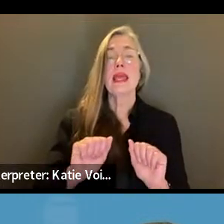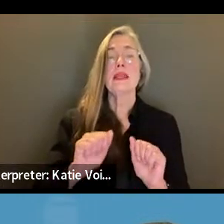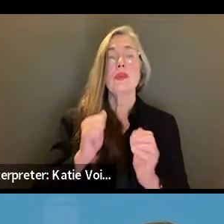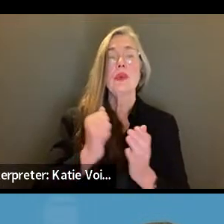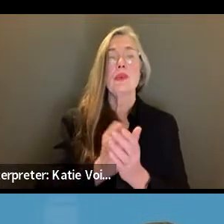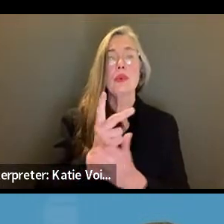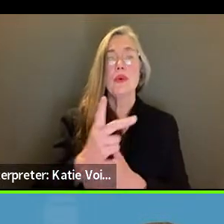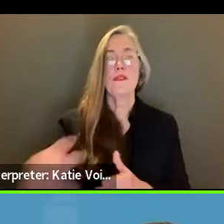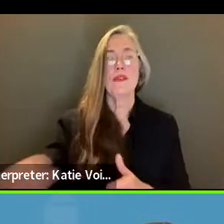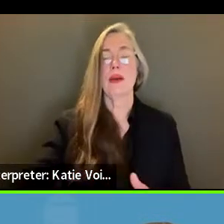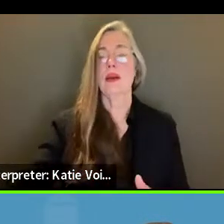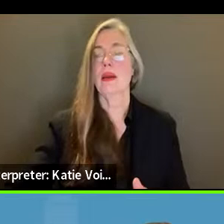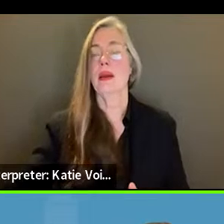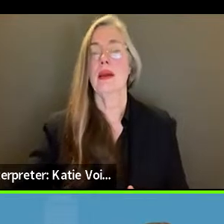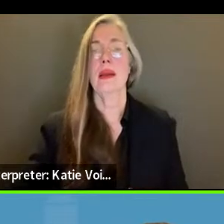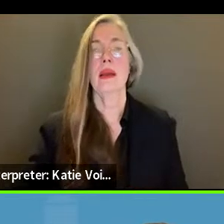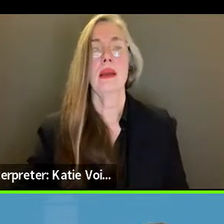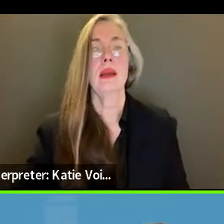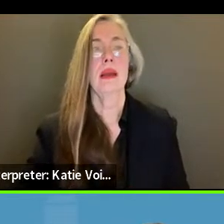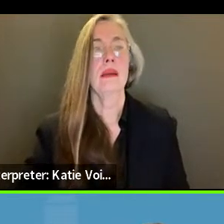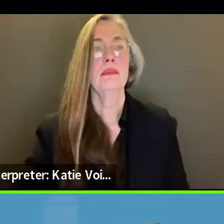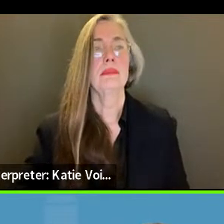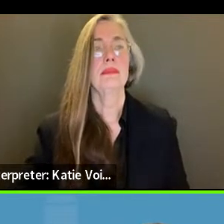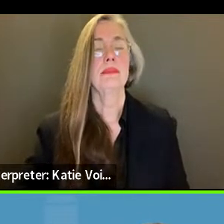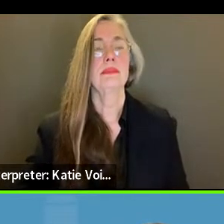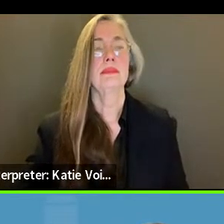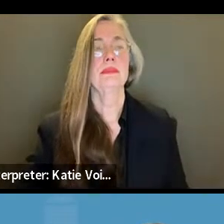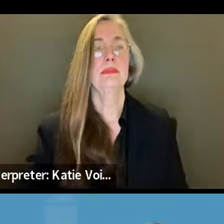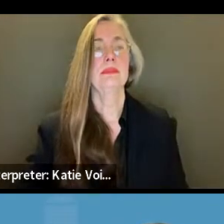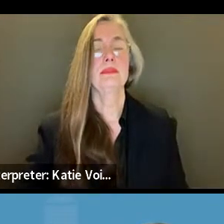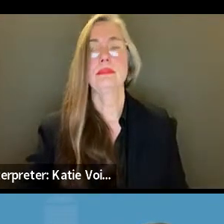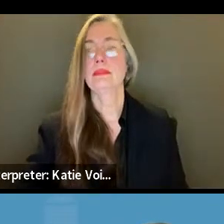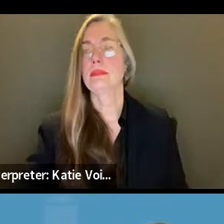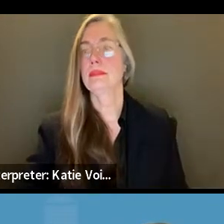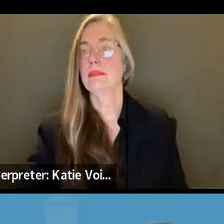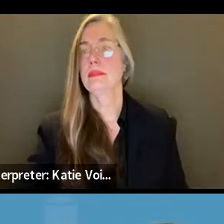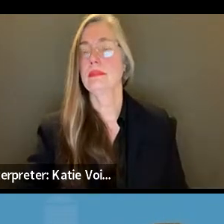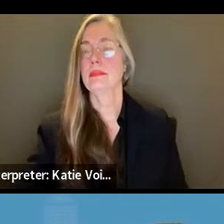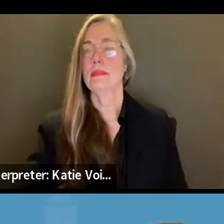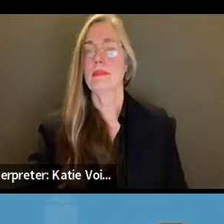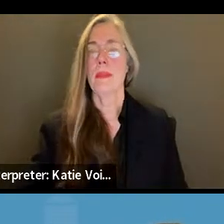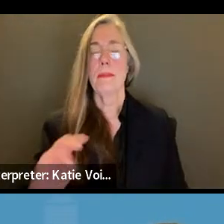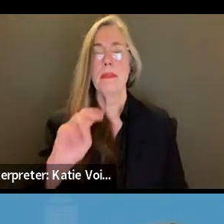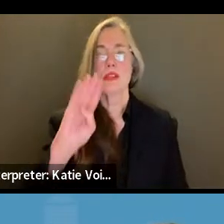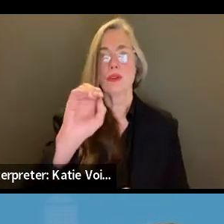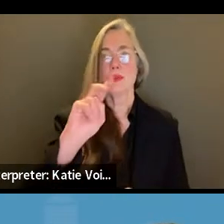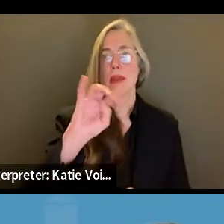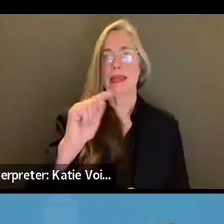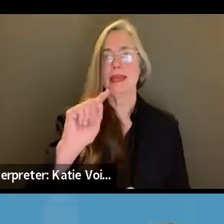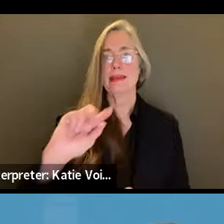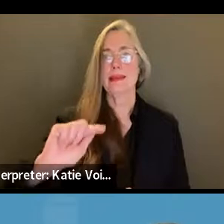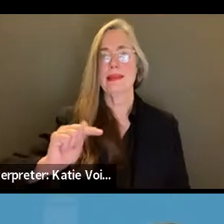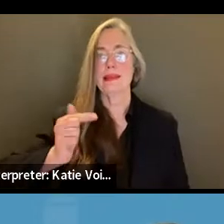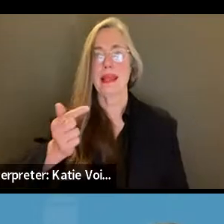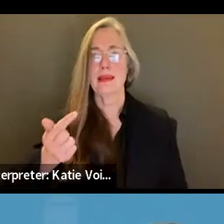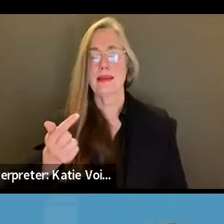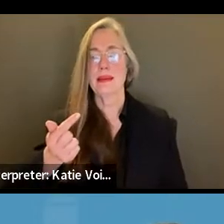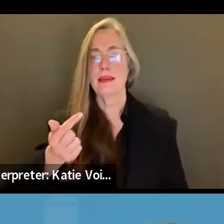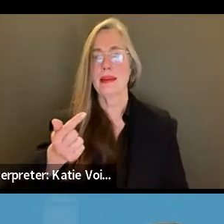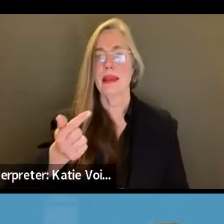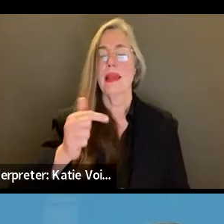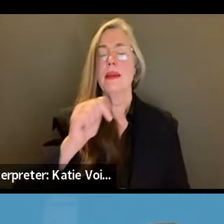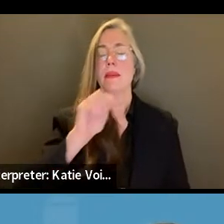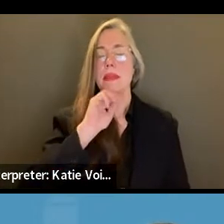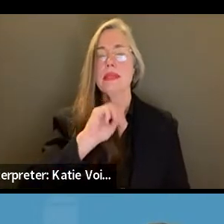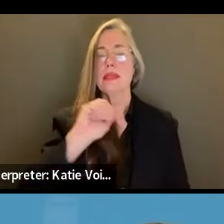approval? I move to approve this item. Mr. Banning, do I hear a second? I second. Ms. Alvarez, thank